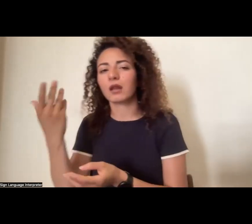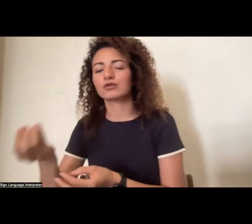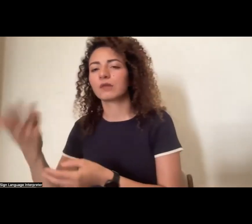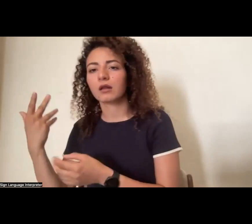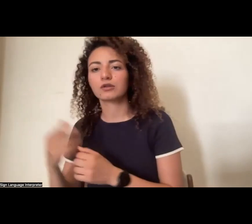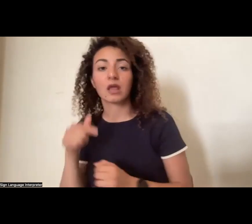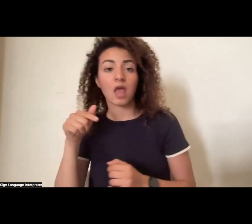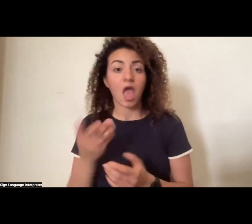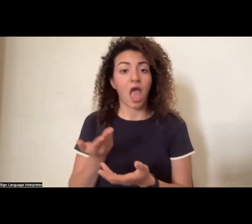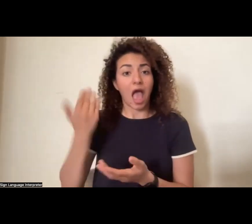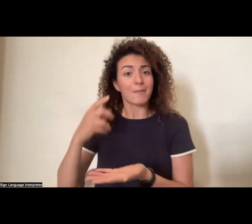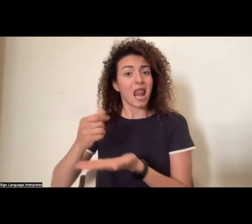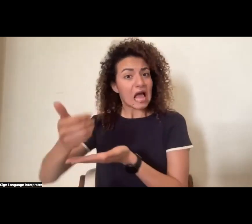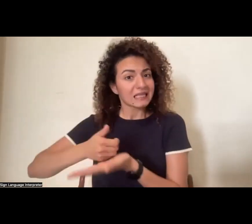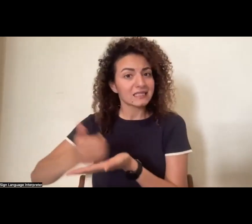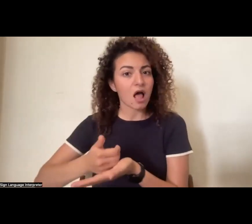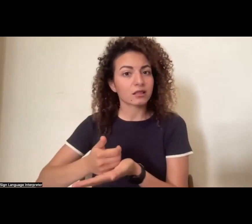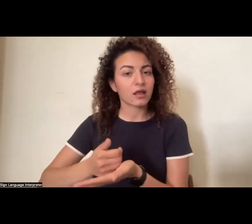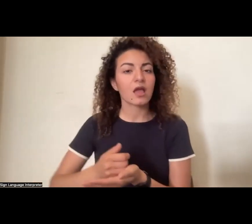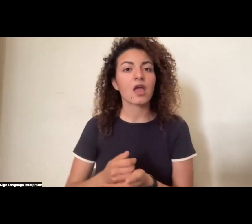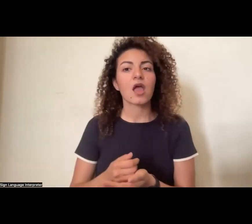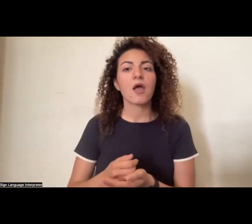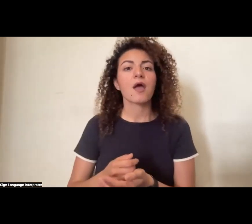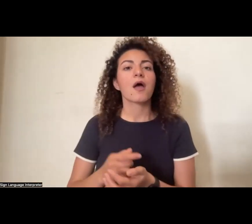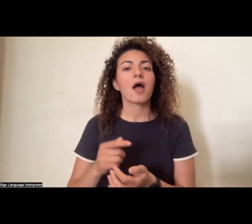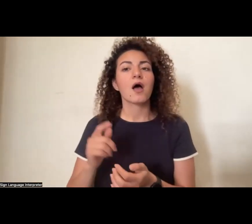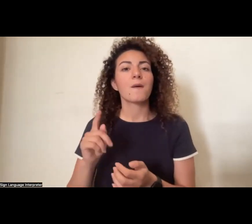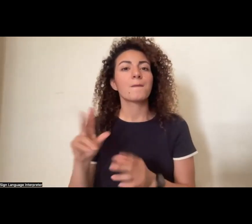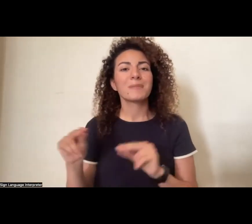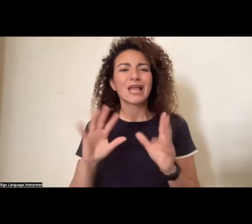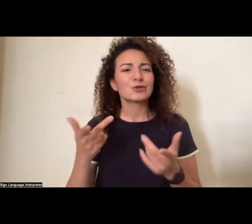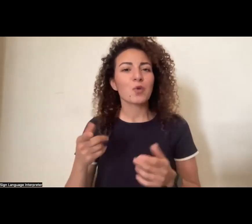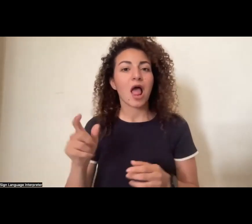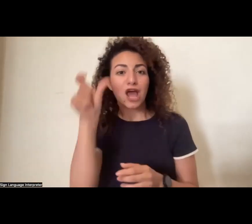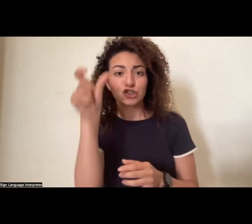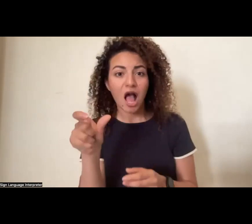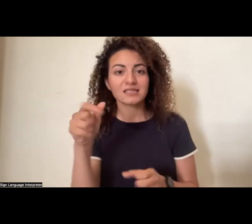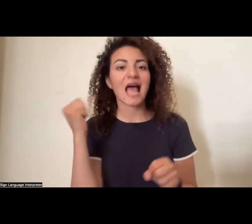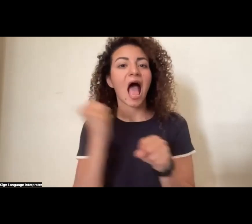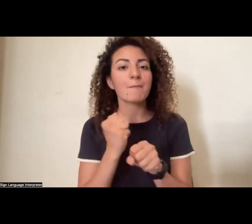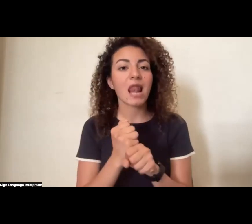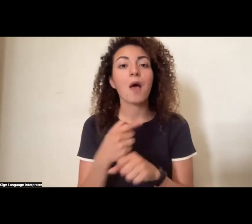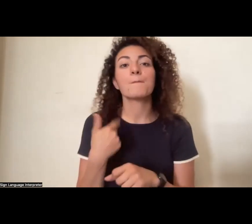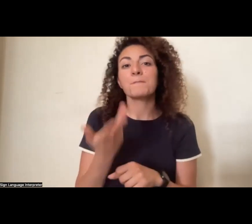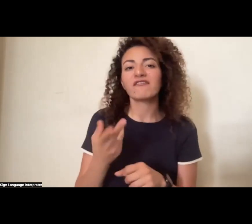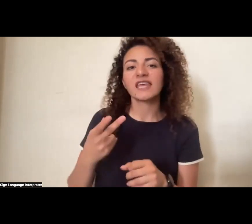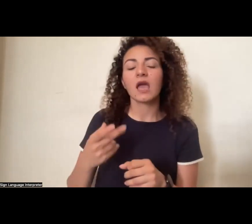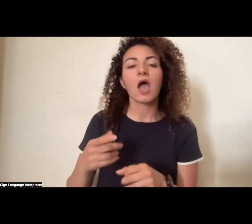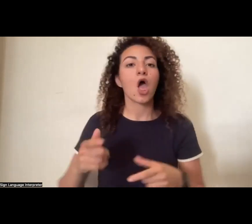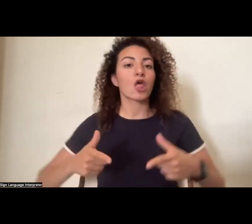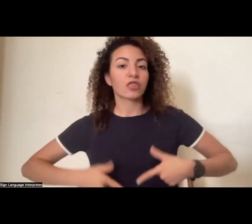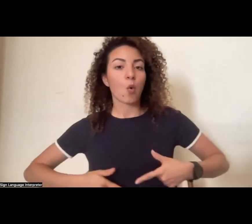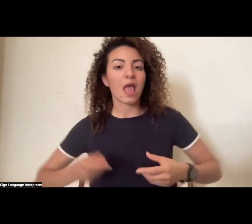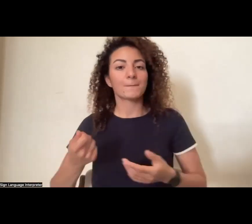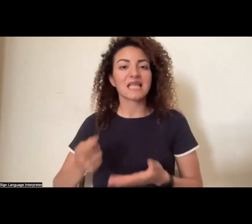crisis, actually, like employment-based insurance, they do not take the specific needs and the extra needs of the people with